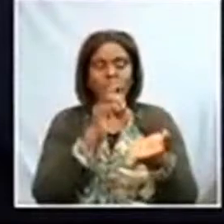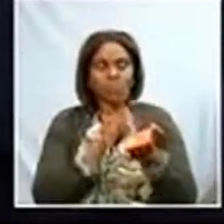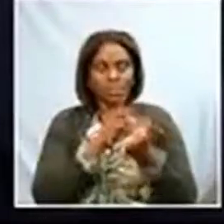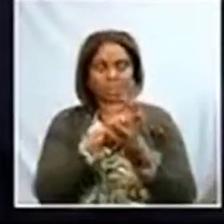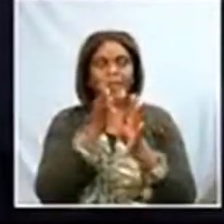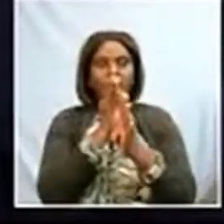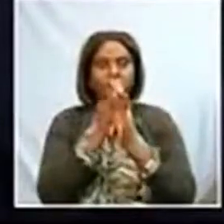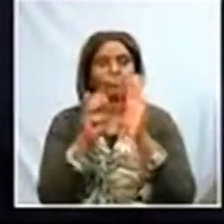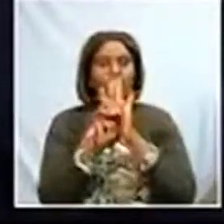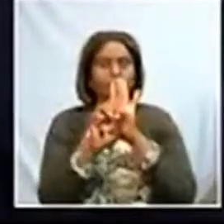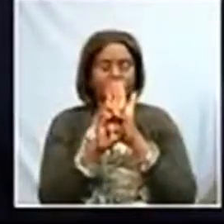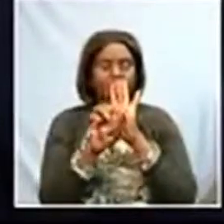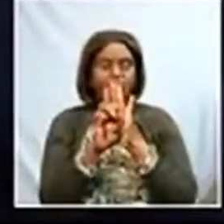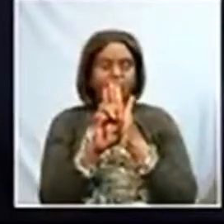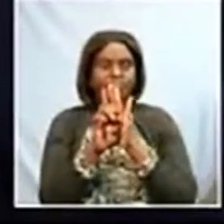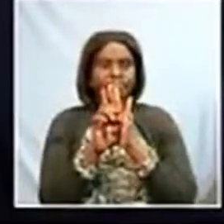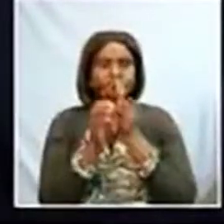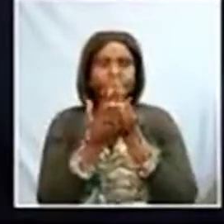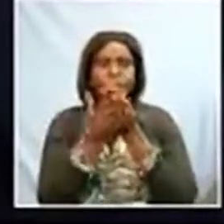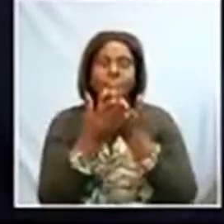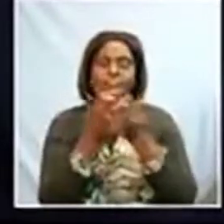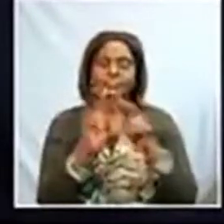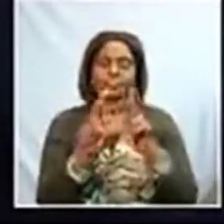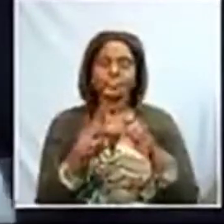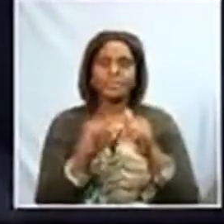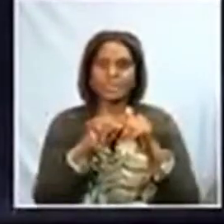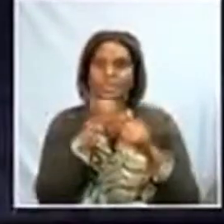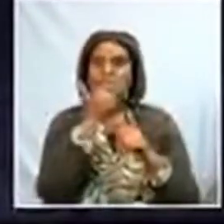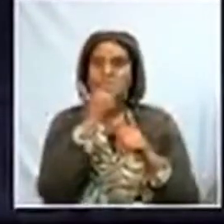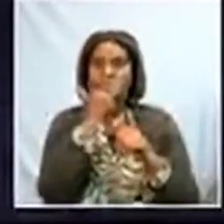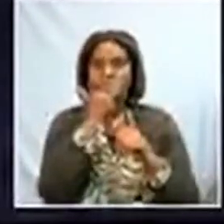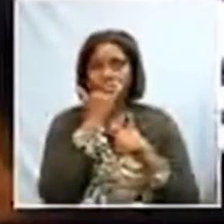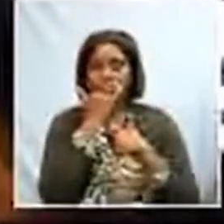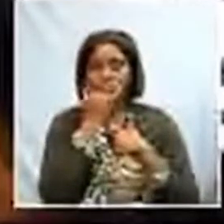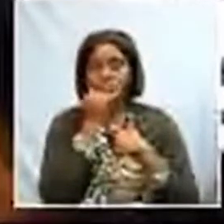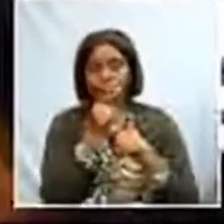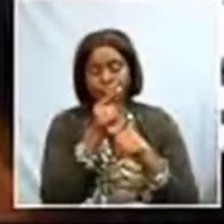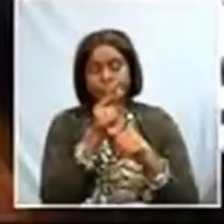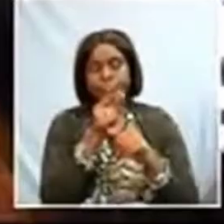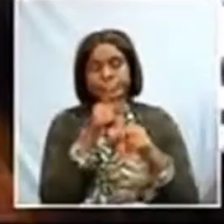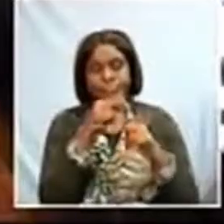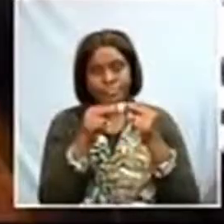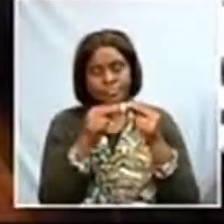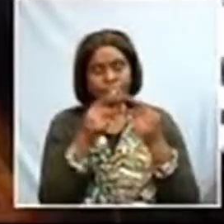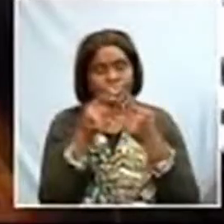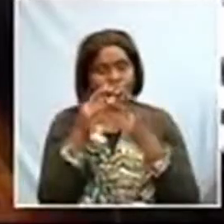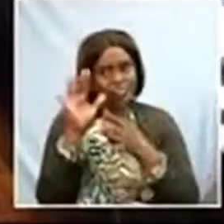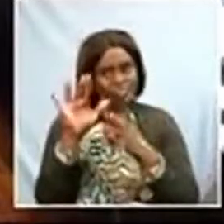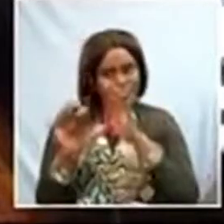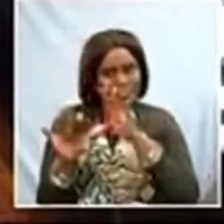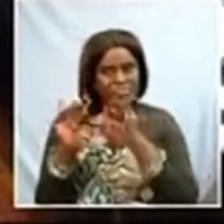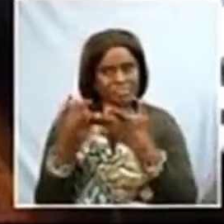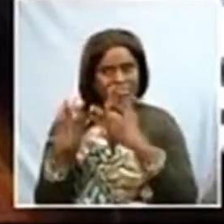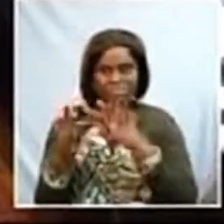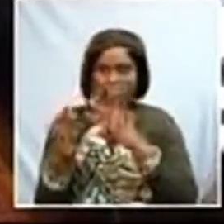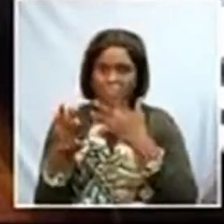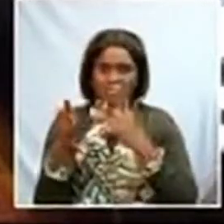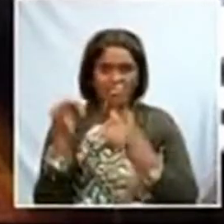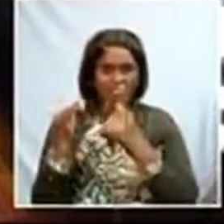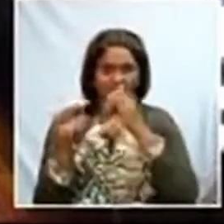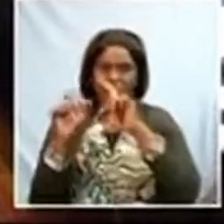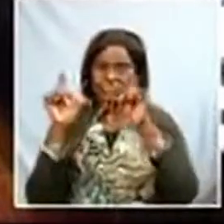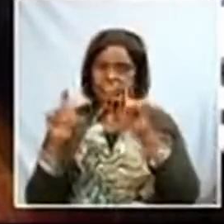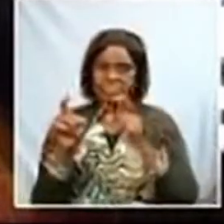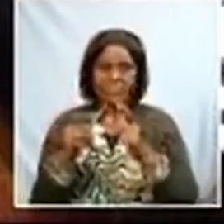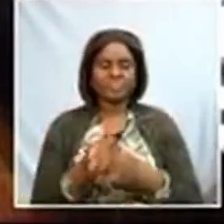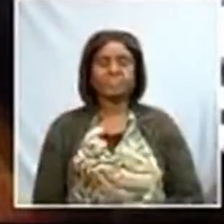to. I submit, Chair. So this is an invalid completion certificate.